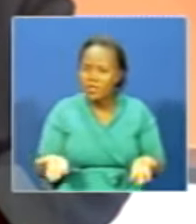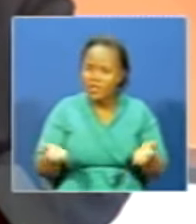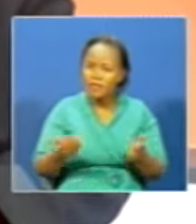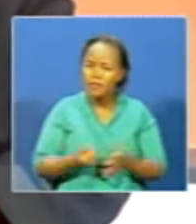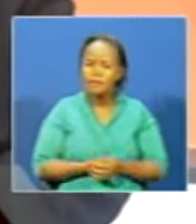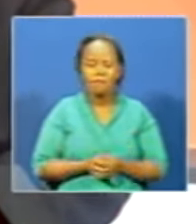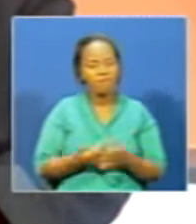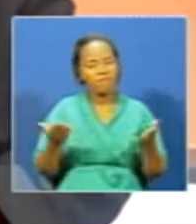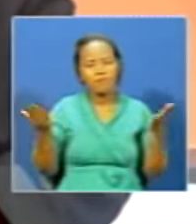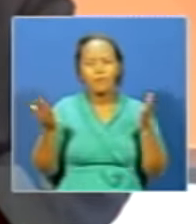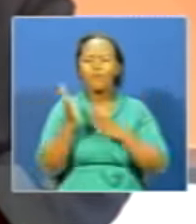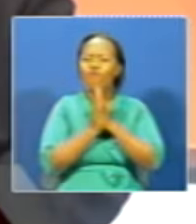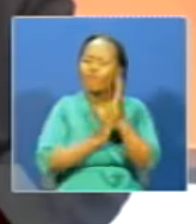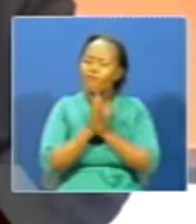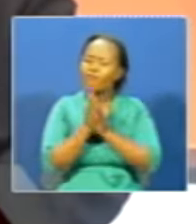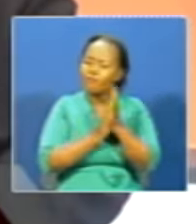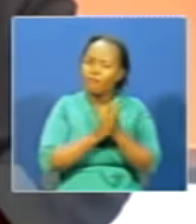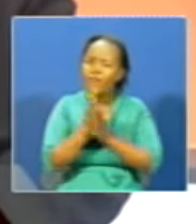The passion for the country.